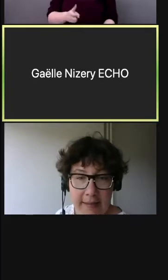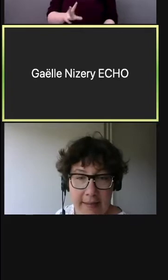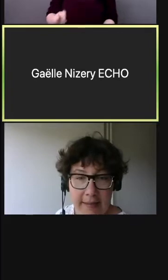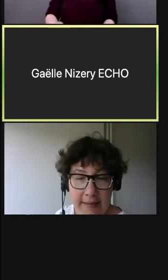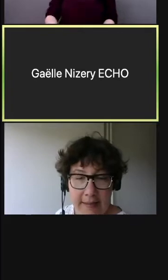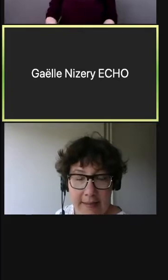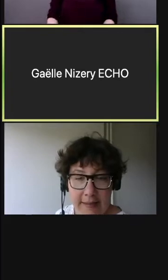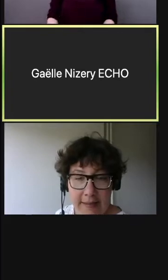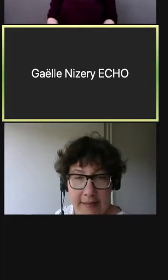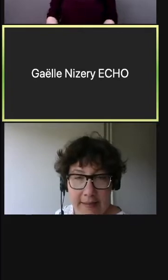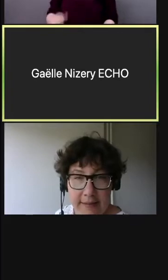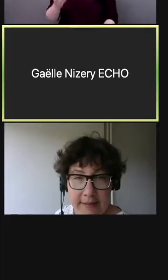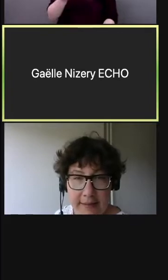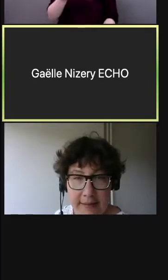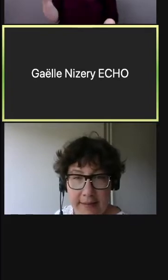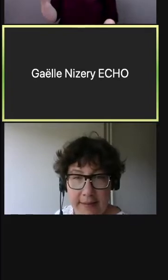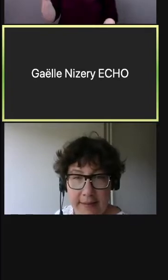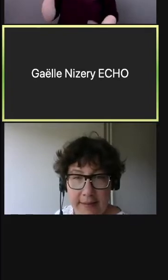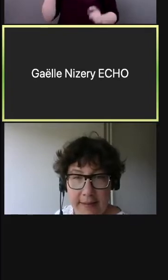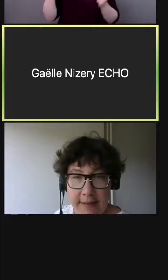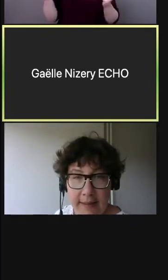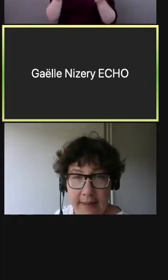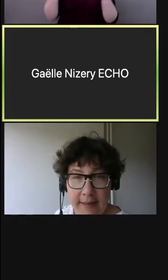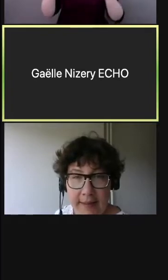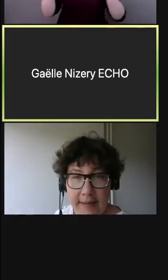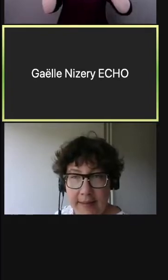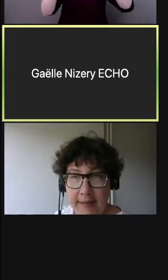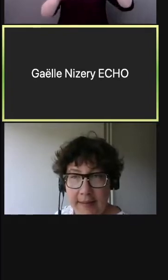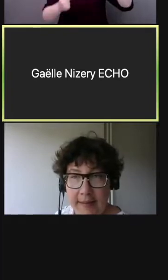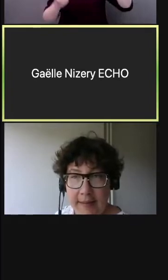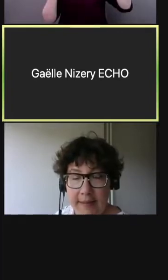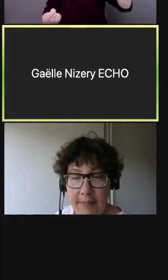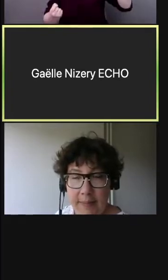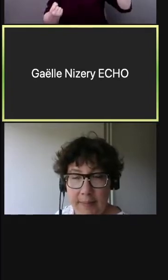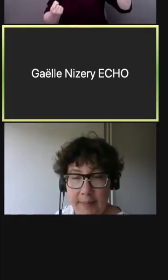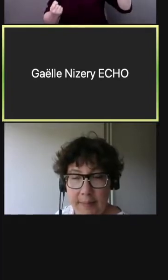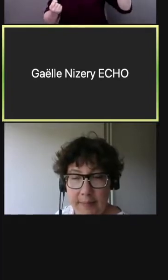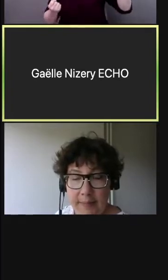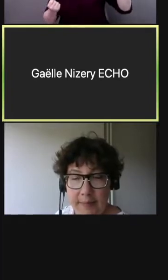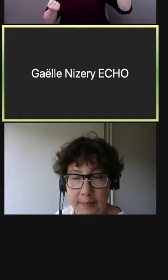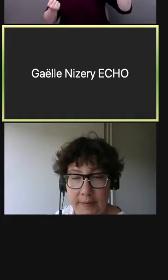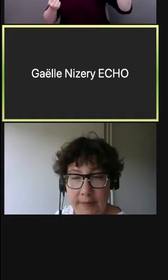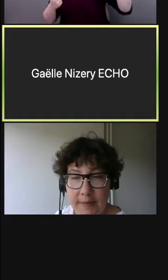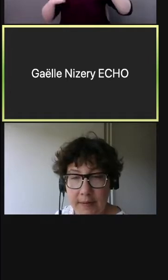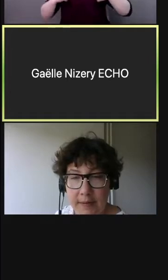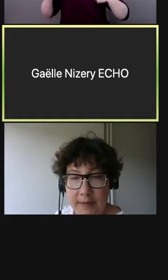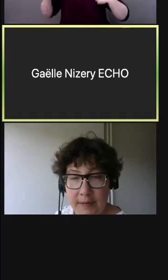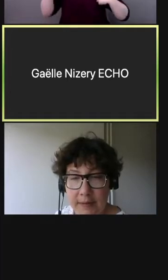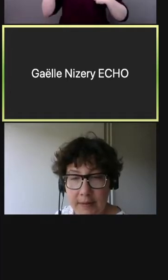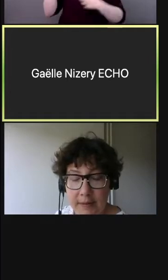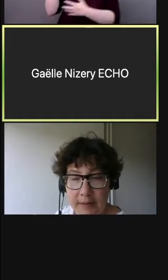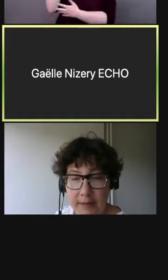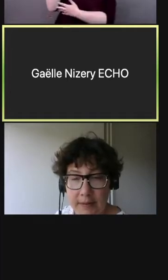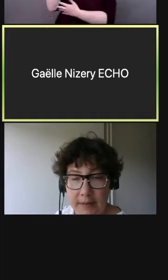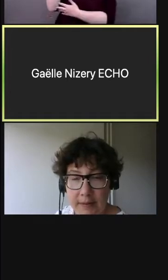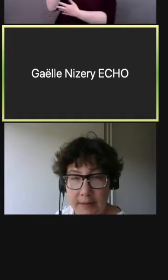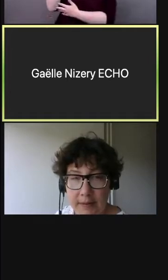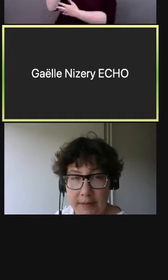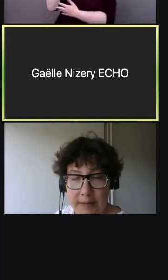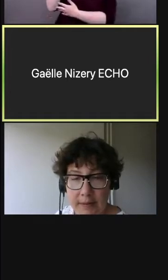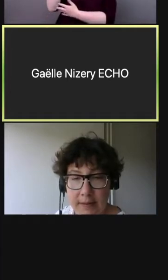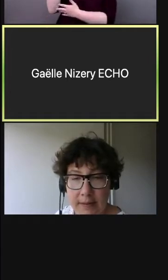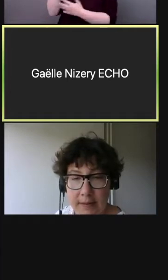quite a few things in our communication that we want to present to you. First, maybe a step back. What